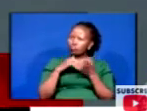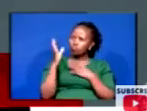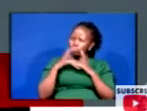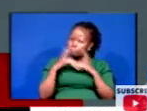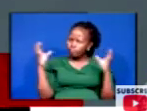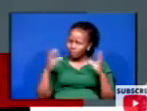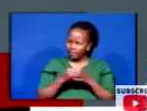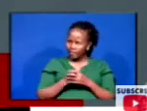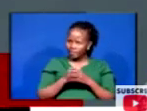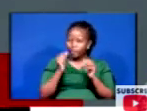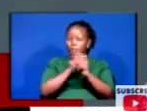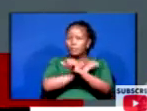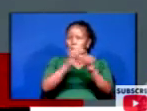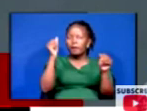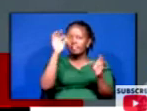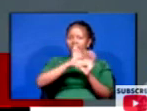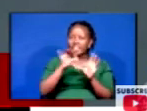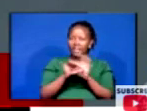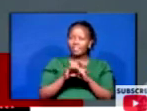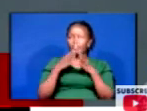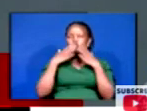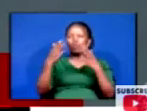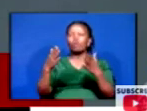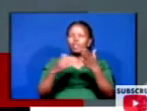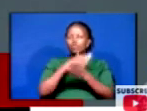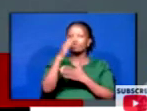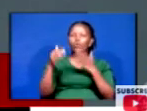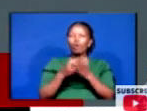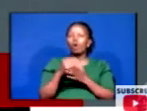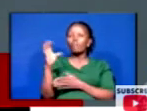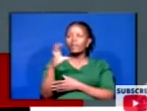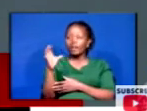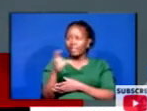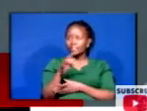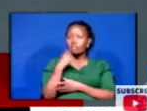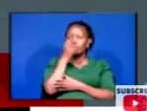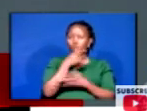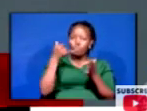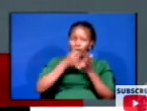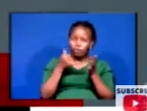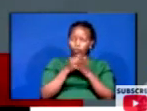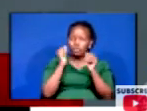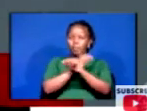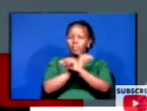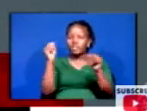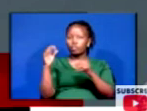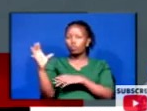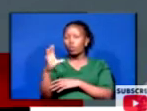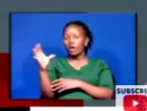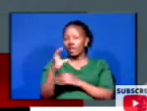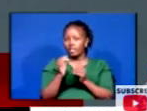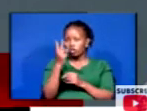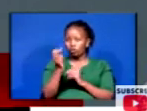the president-elect, you know, congratulate all the candidates who are in this presidential race of, yeah, 2022. Yeah. And he actually